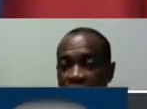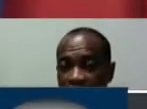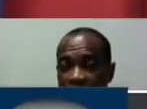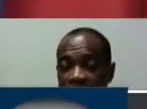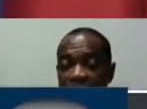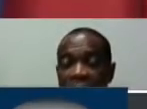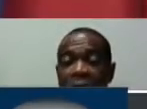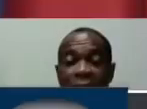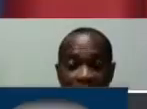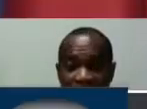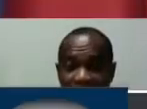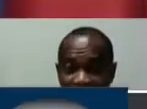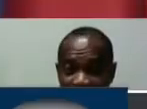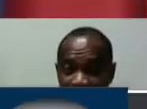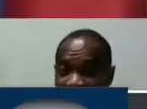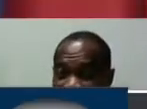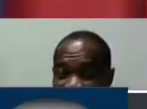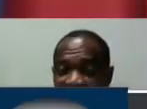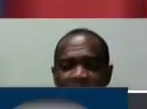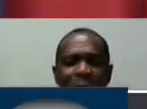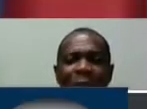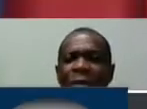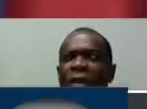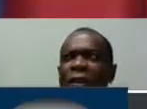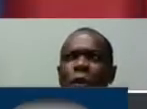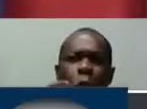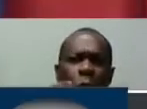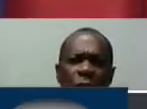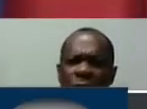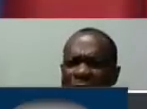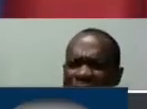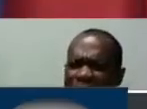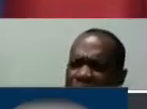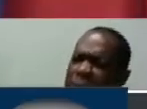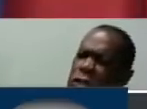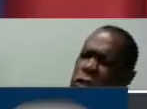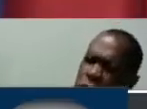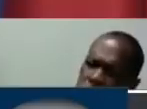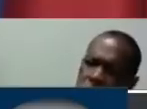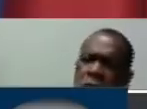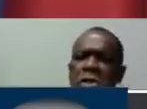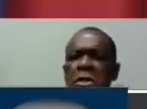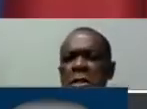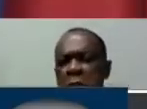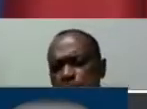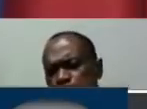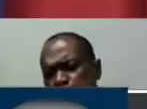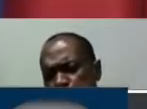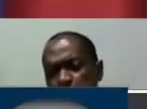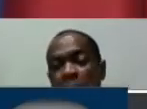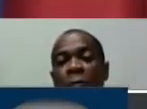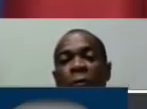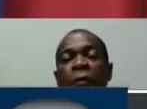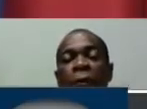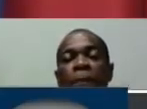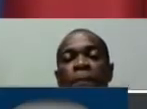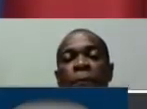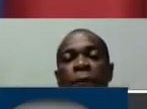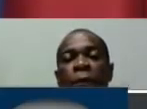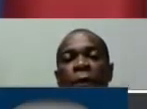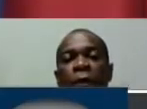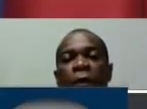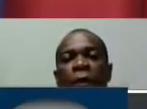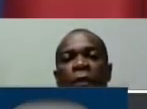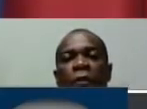and we're hoping to be able to do it very shortly, launch it, you will go on to a website. At this stage, it is likely to be the TT